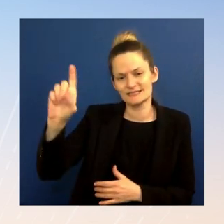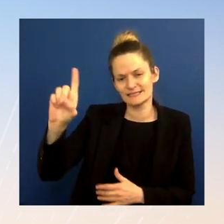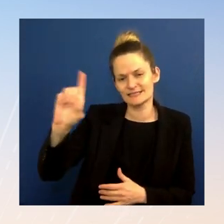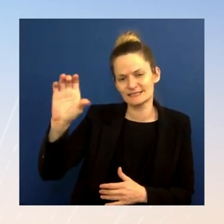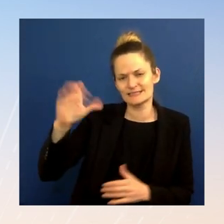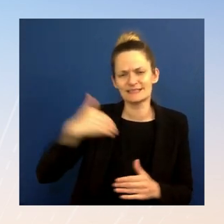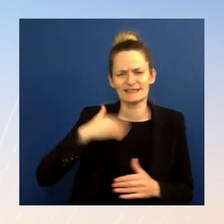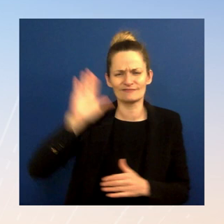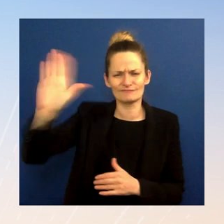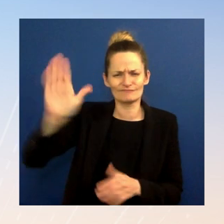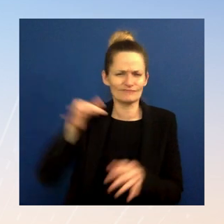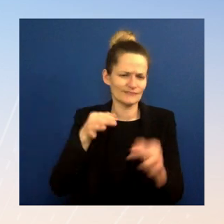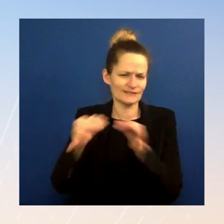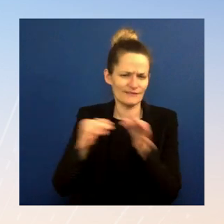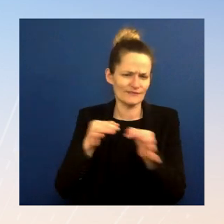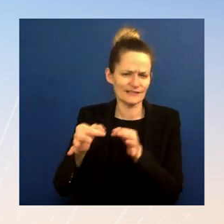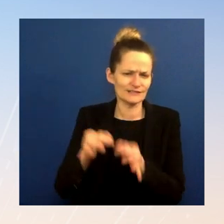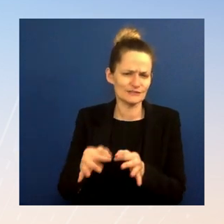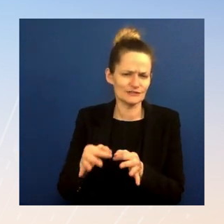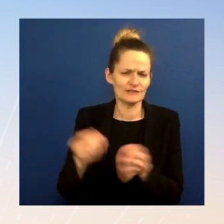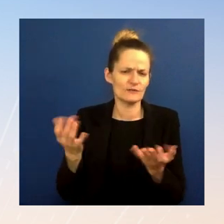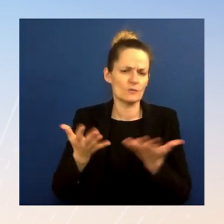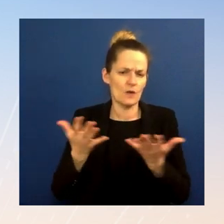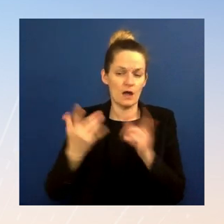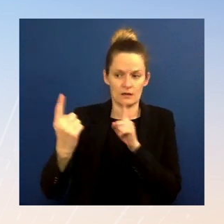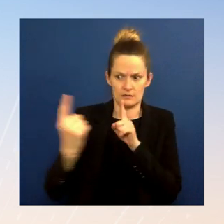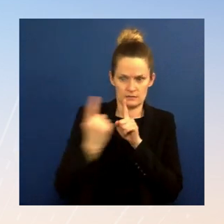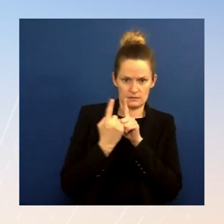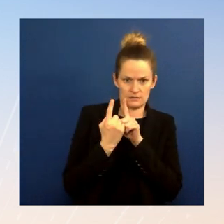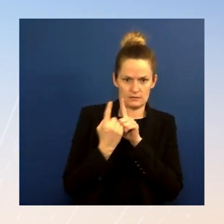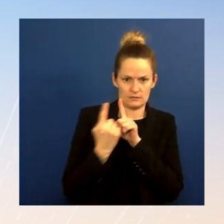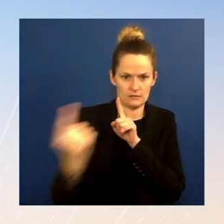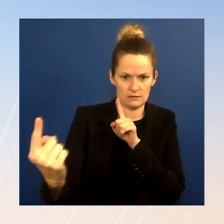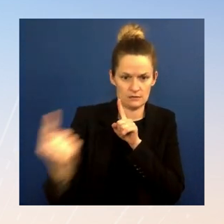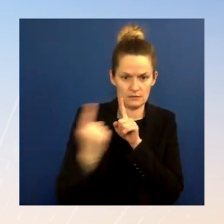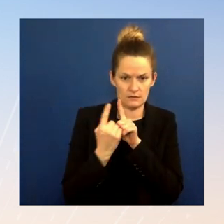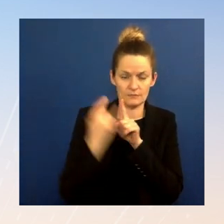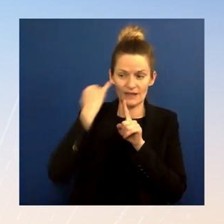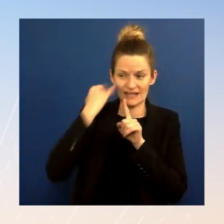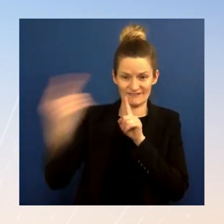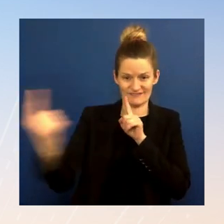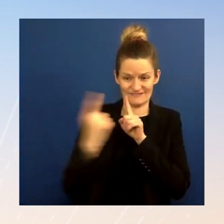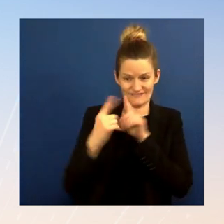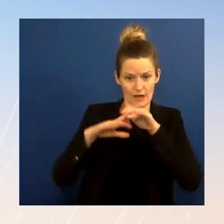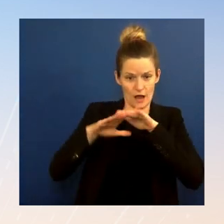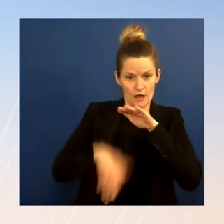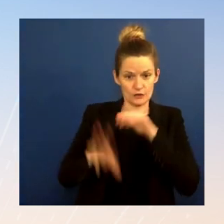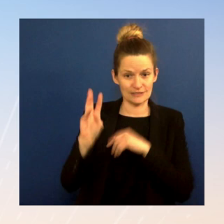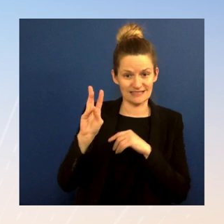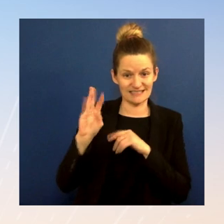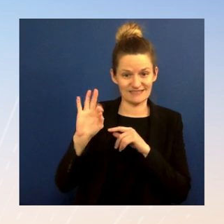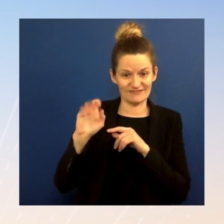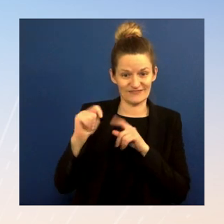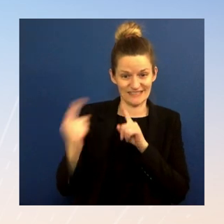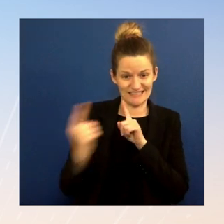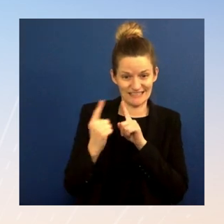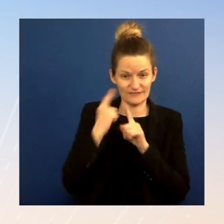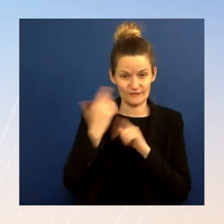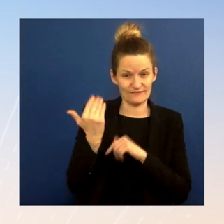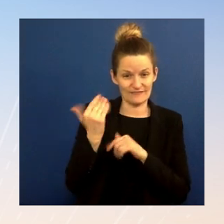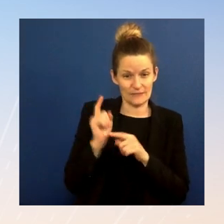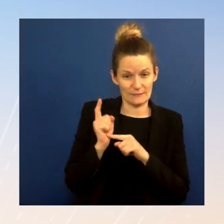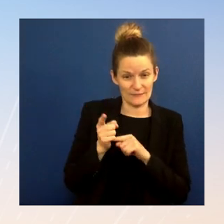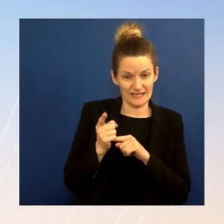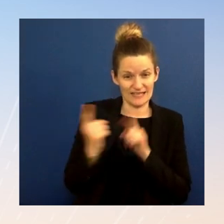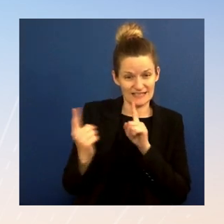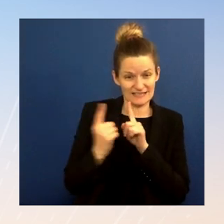away from an infected person for a cumulative total of 15 minutes or more over a 24-hour period. That is how they